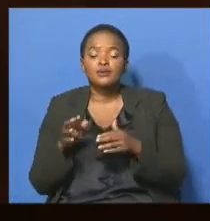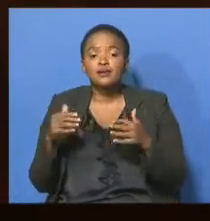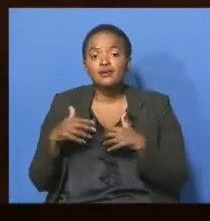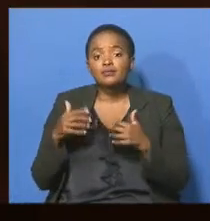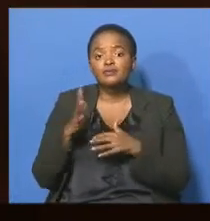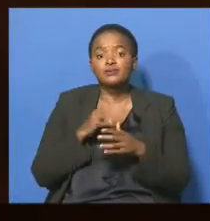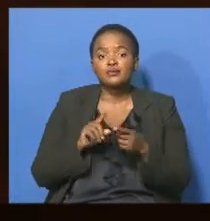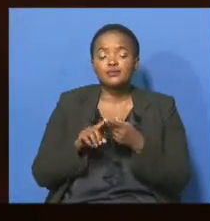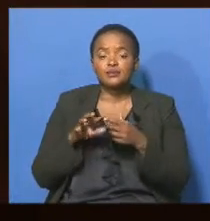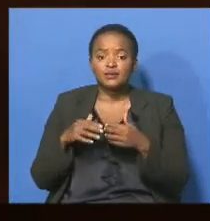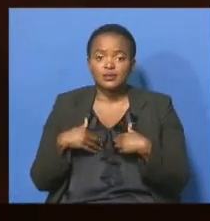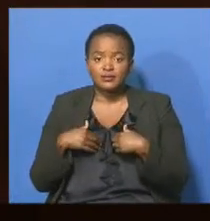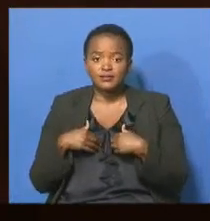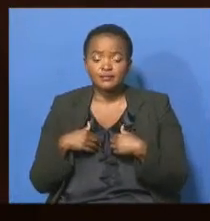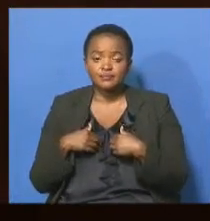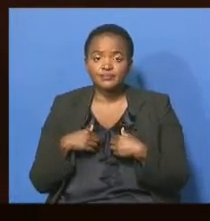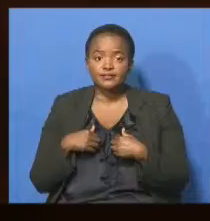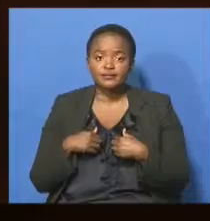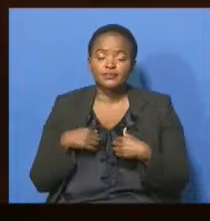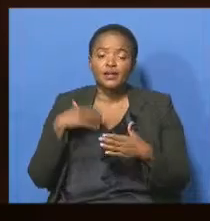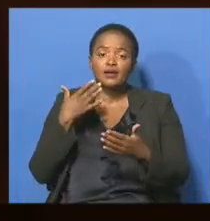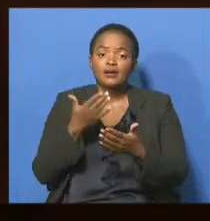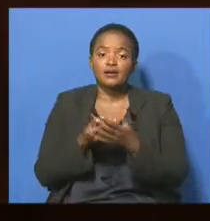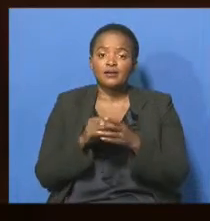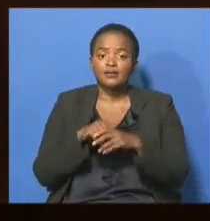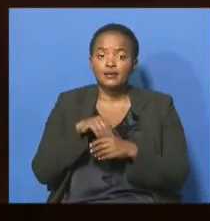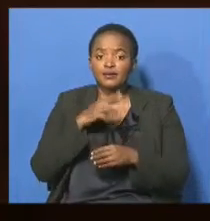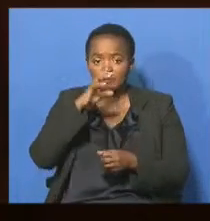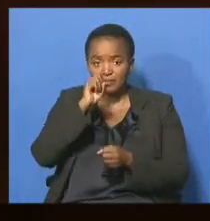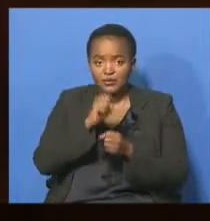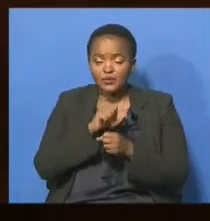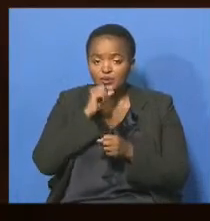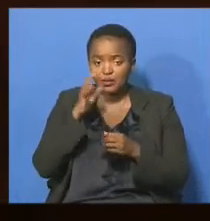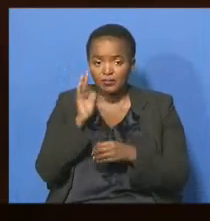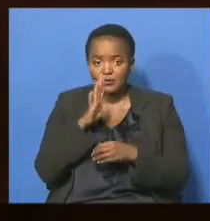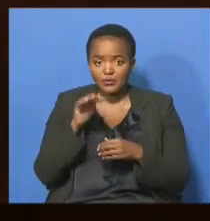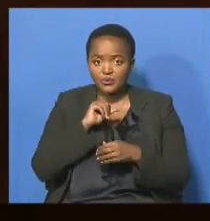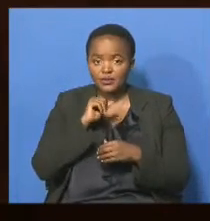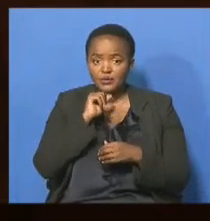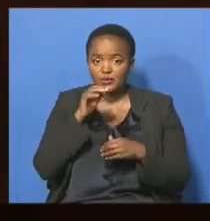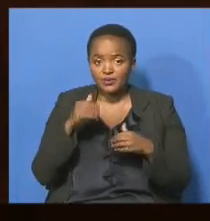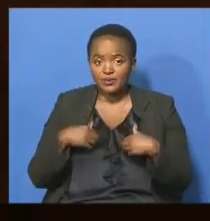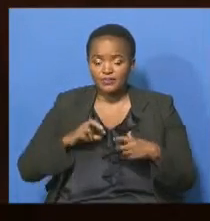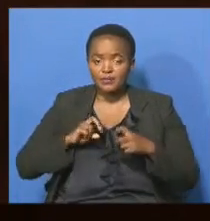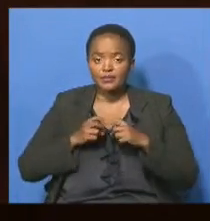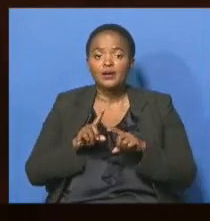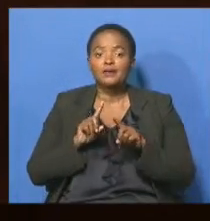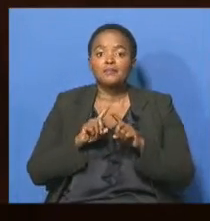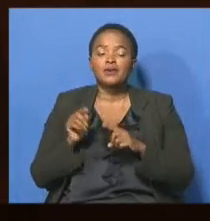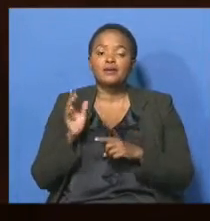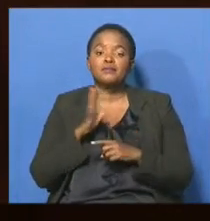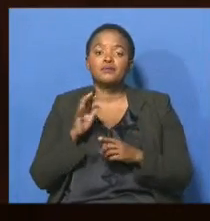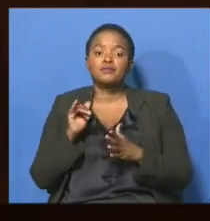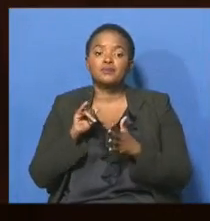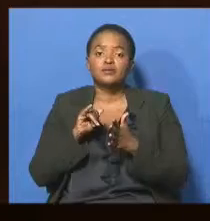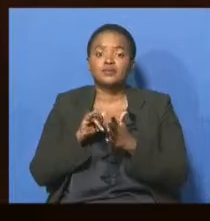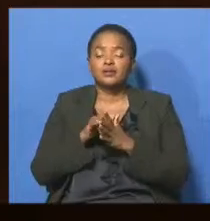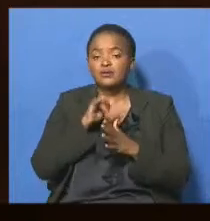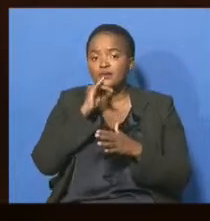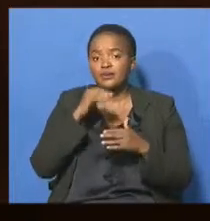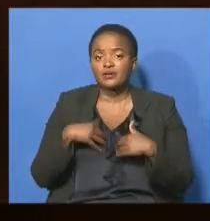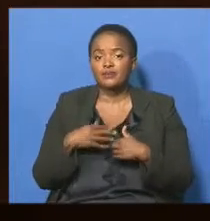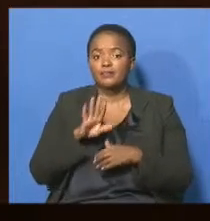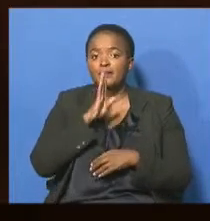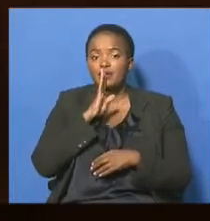hesitate to approach police establishment, not because they don't have a problem, not because they are not offended,